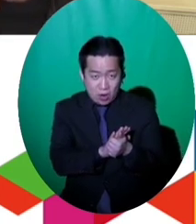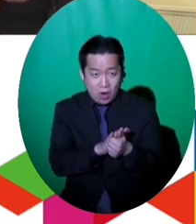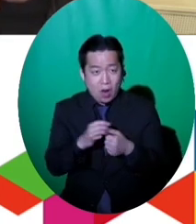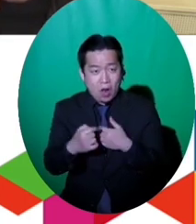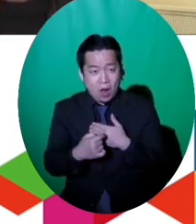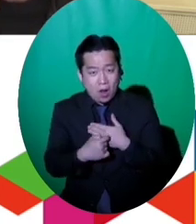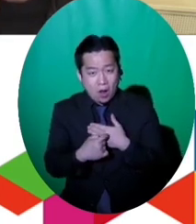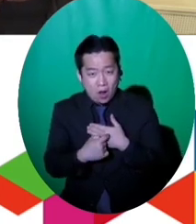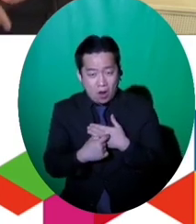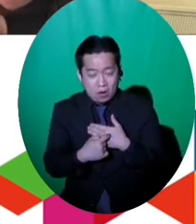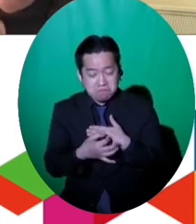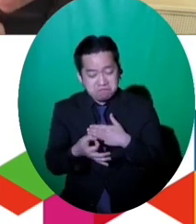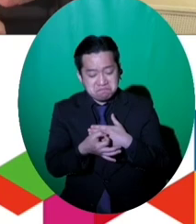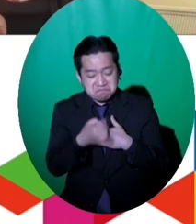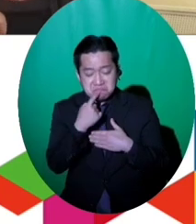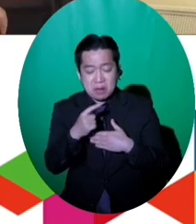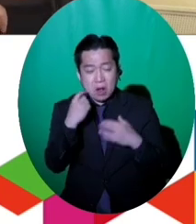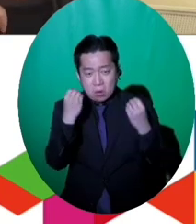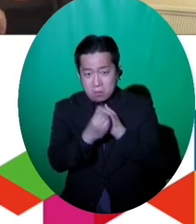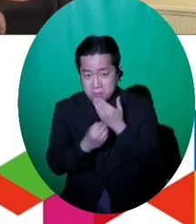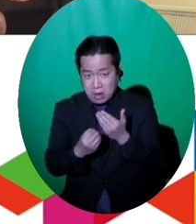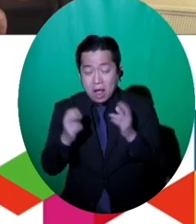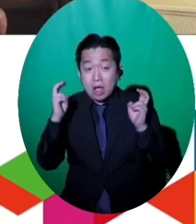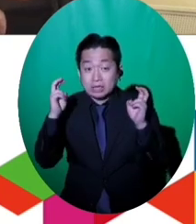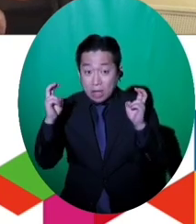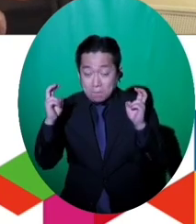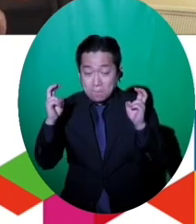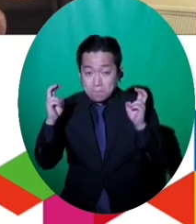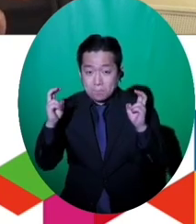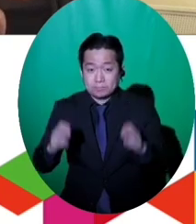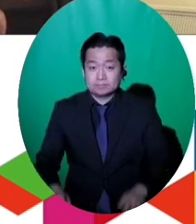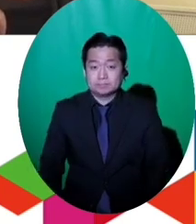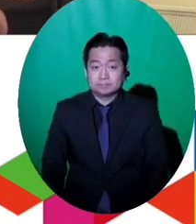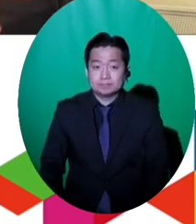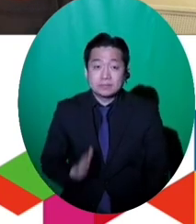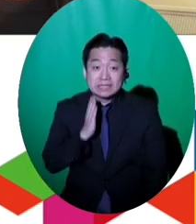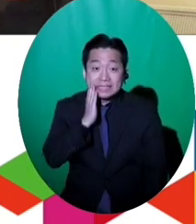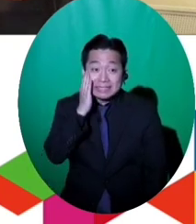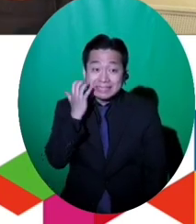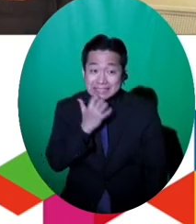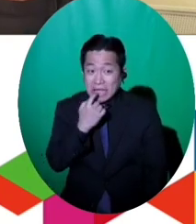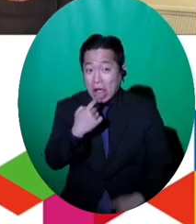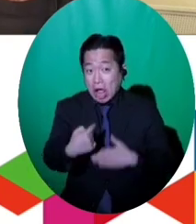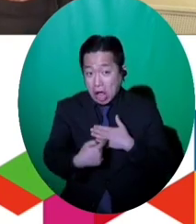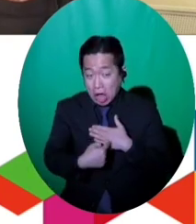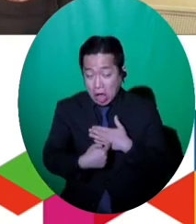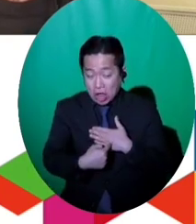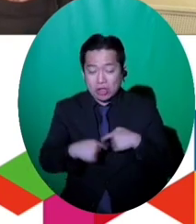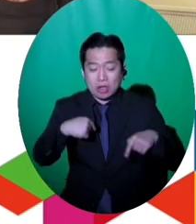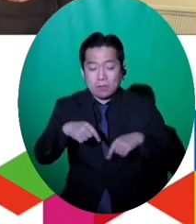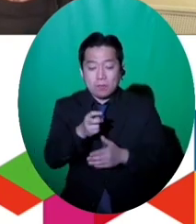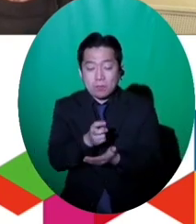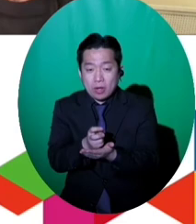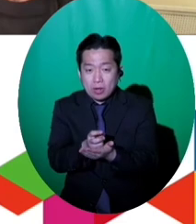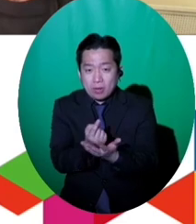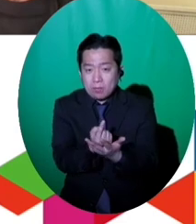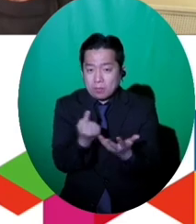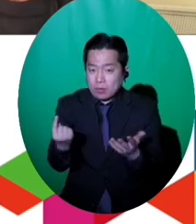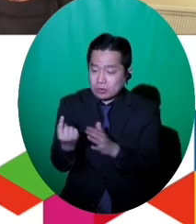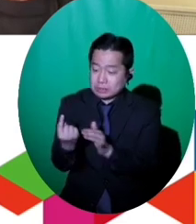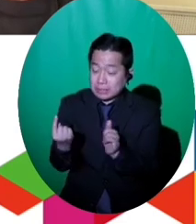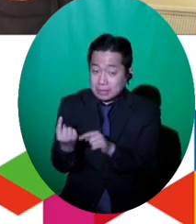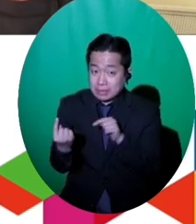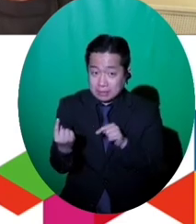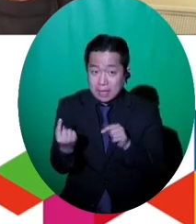and institutions demanding care from the most marginalized mm-hmm. people. That's and right. kind of normalizing that as a way